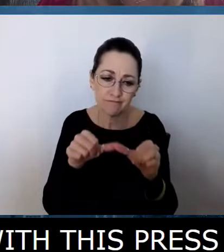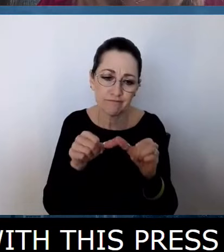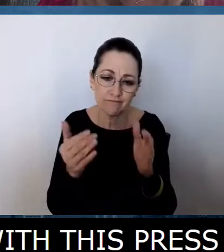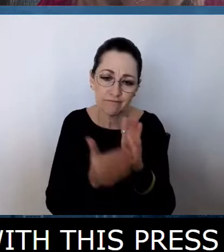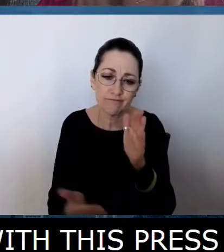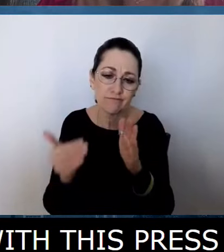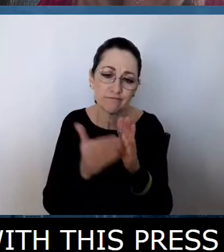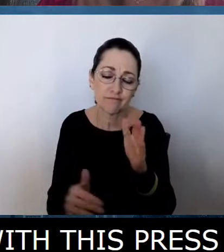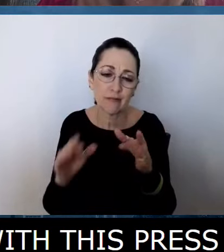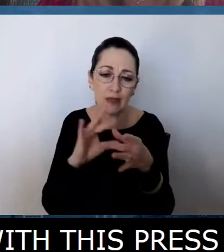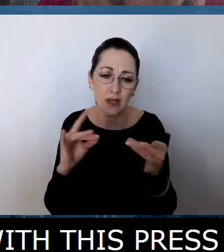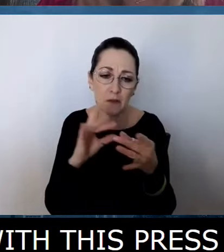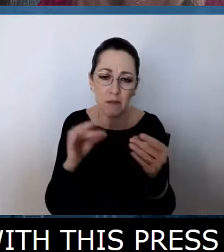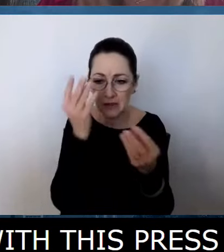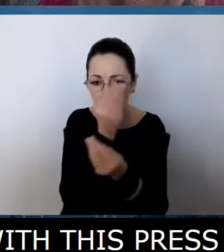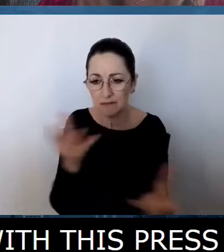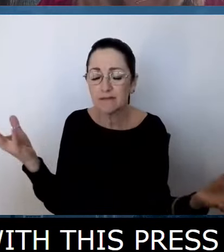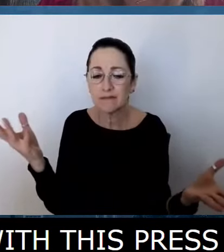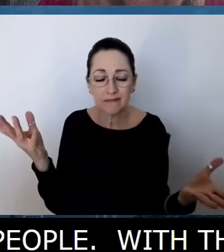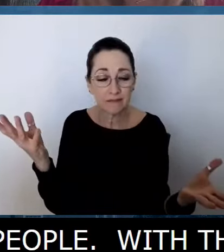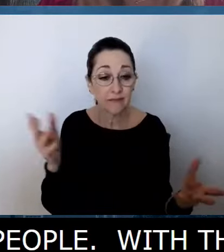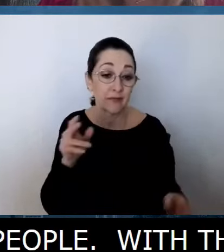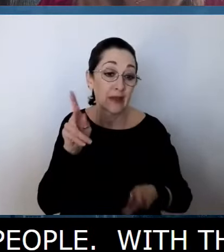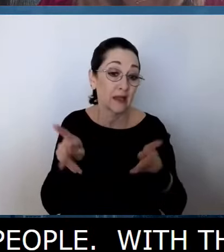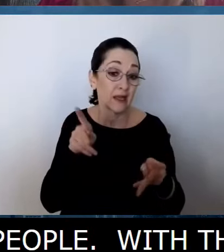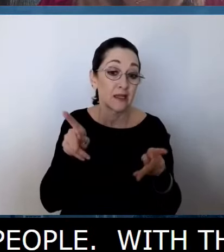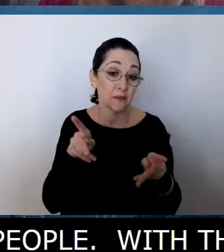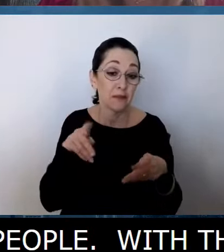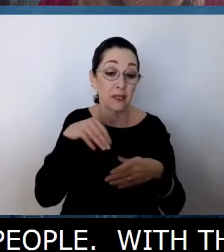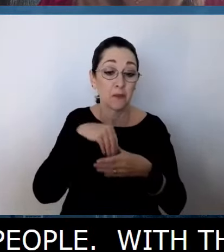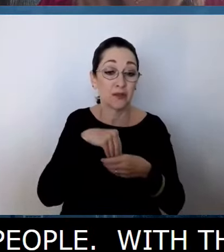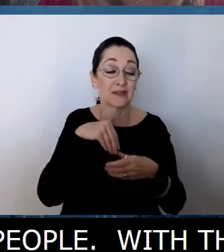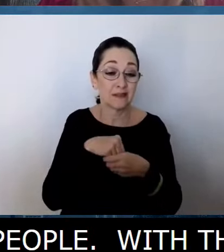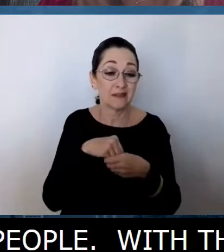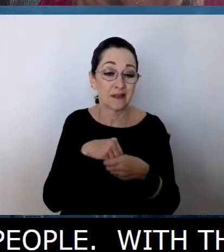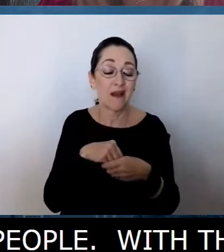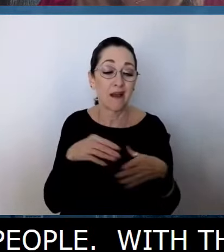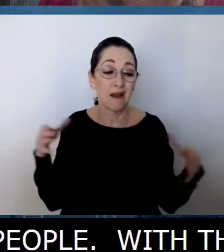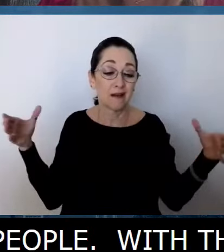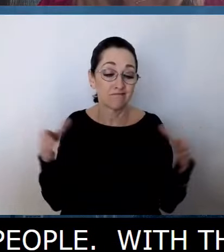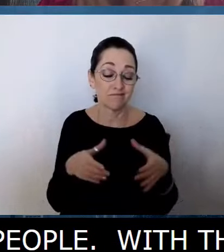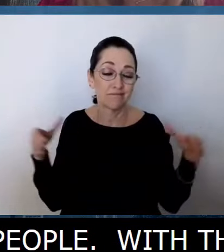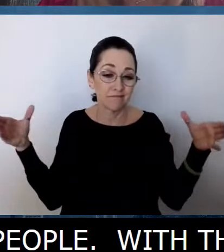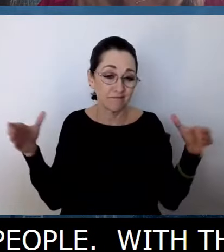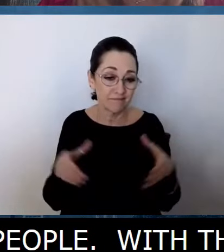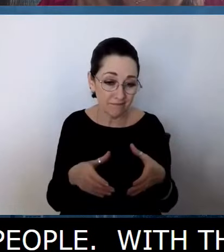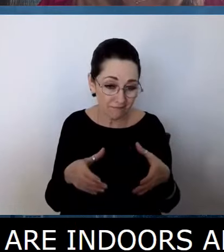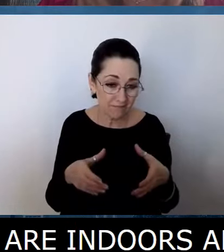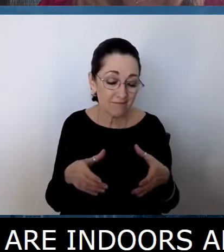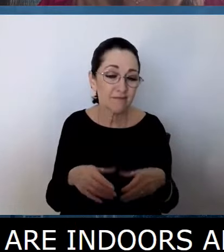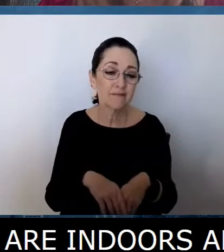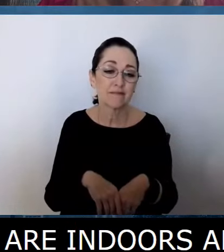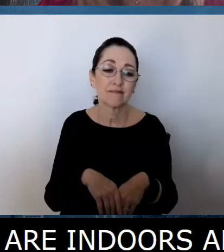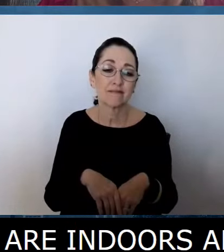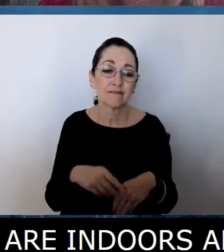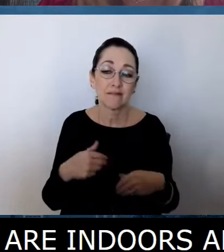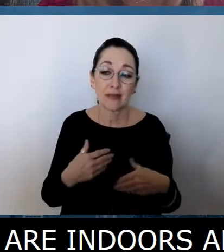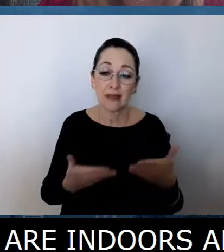closer together, need to be more vigilant in wearing masks, staying out of crowded places,